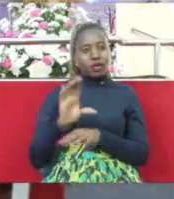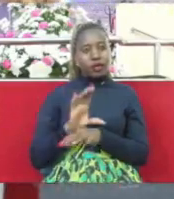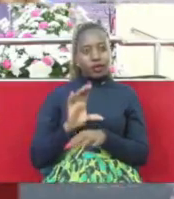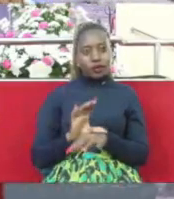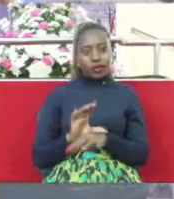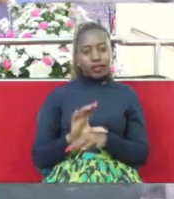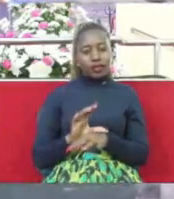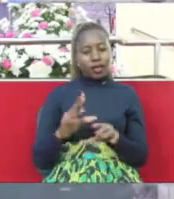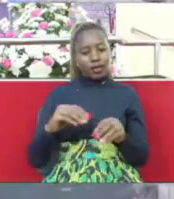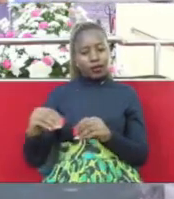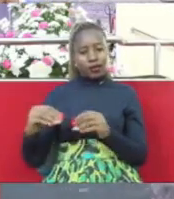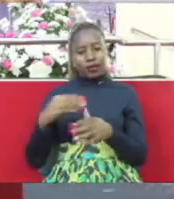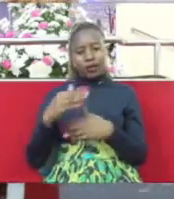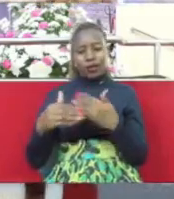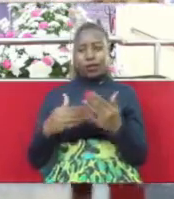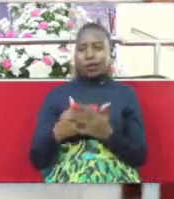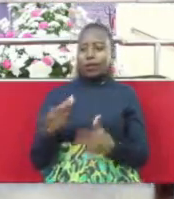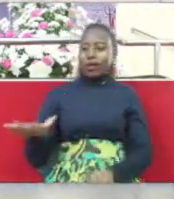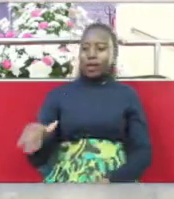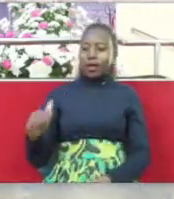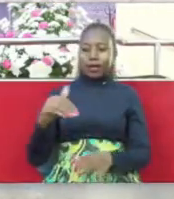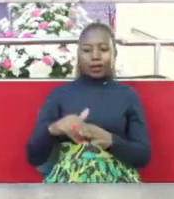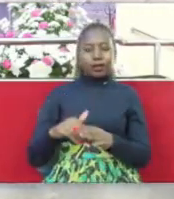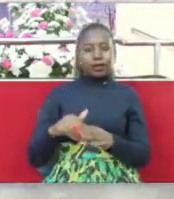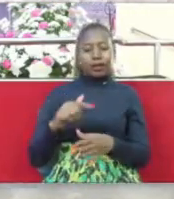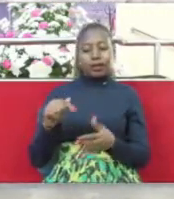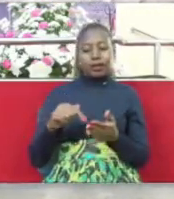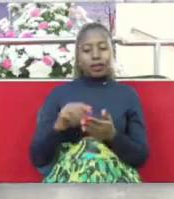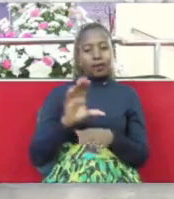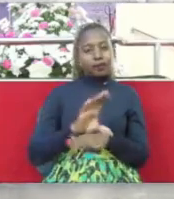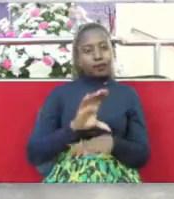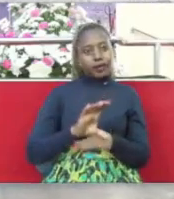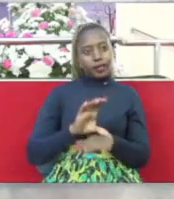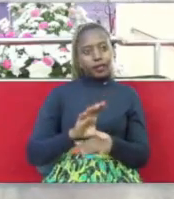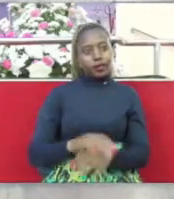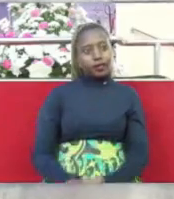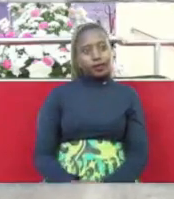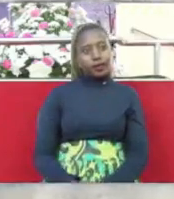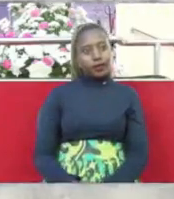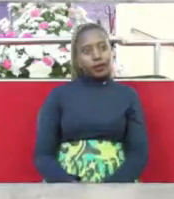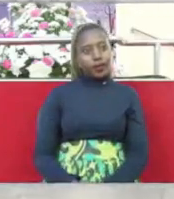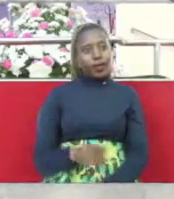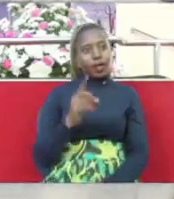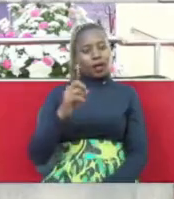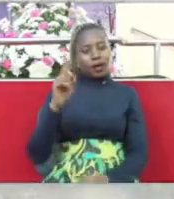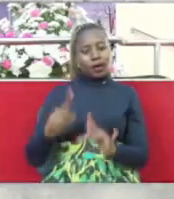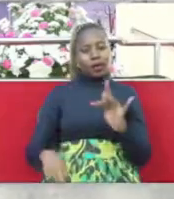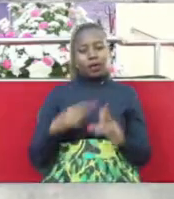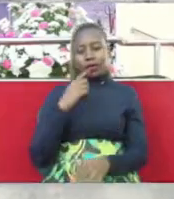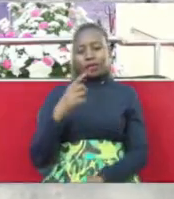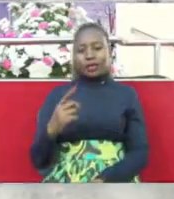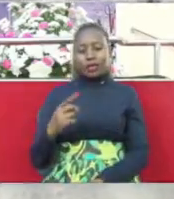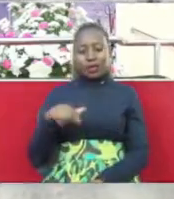floor, in the balcony, overflow tent. He is moving. You cannot say we are so many so he